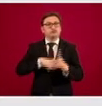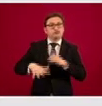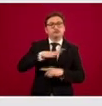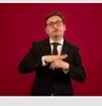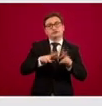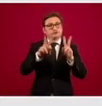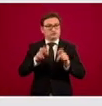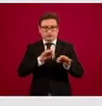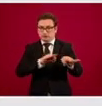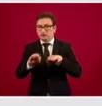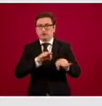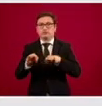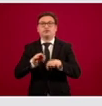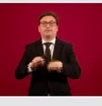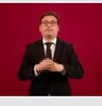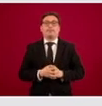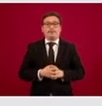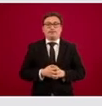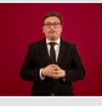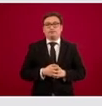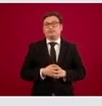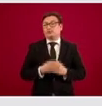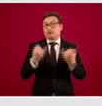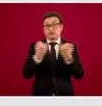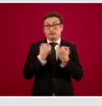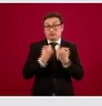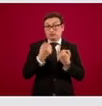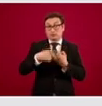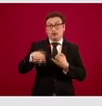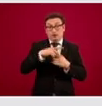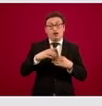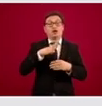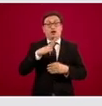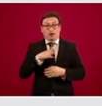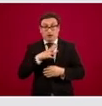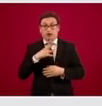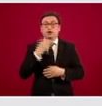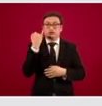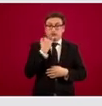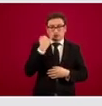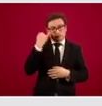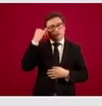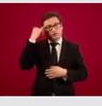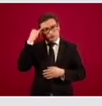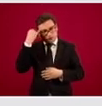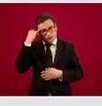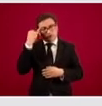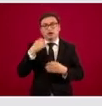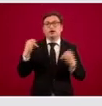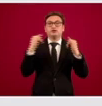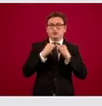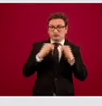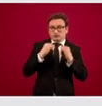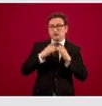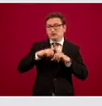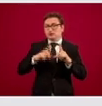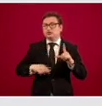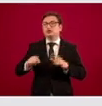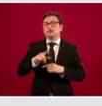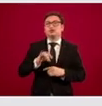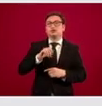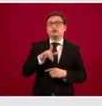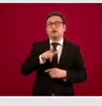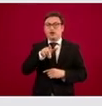button which is Together at Work, which has plenty of recommendations for work-related